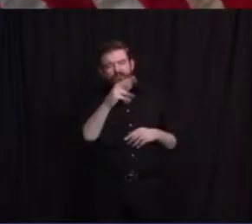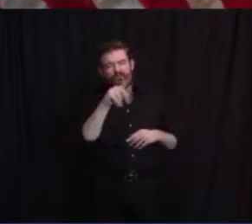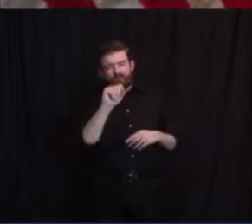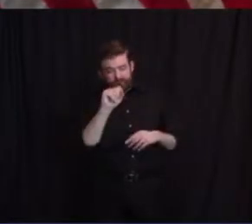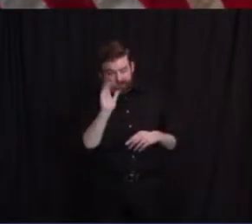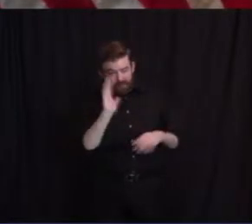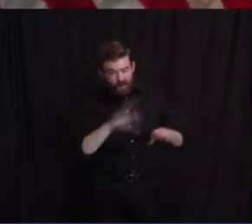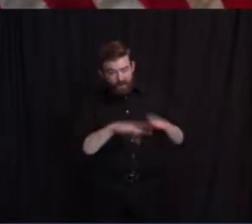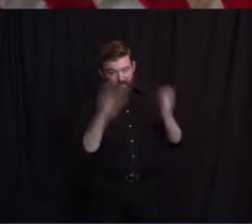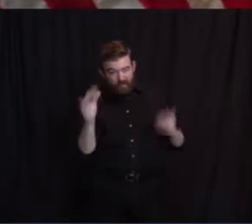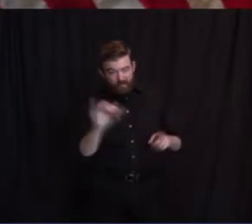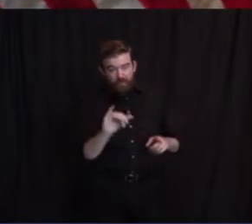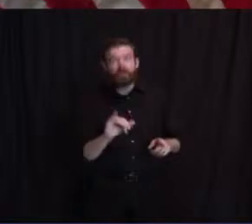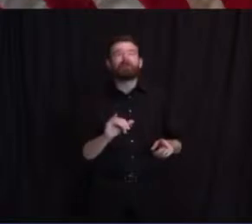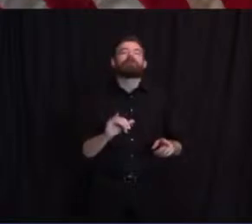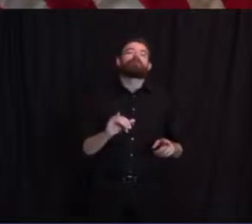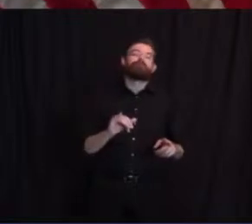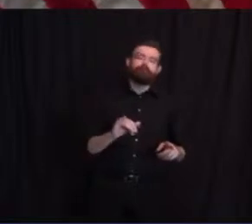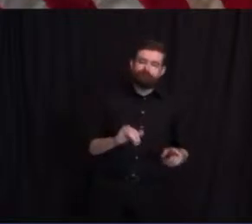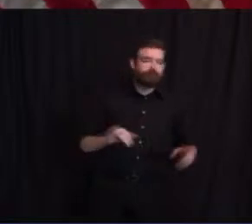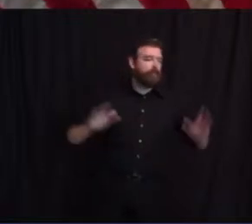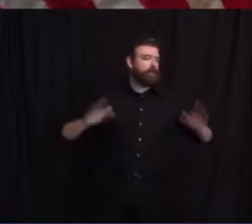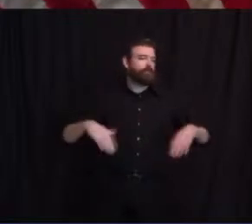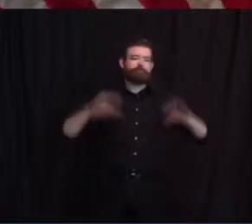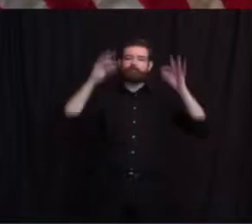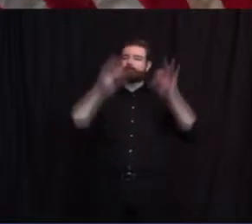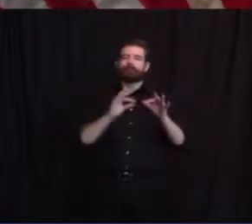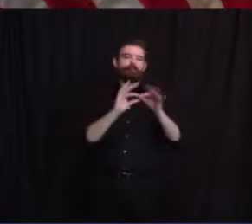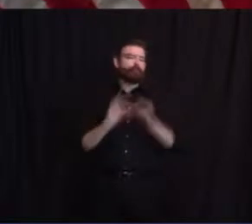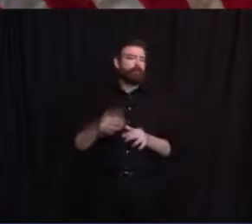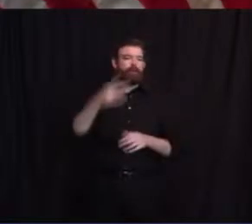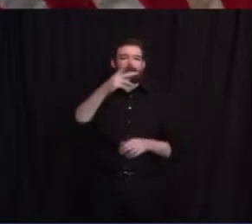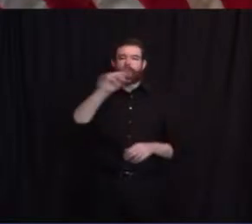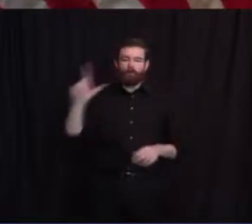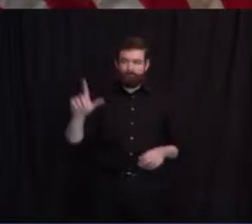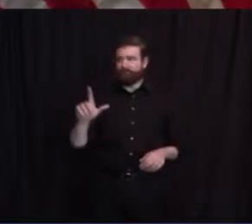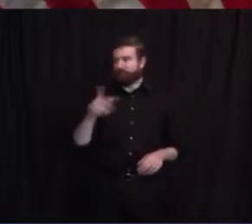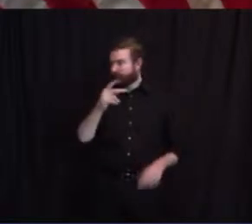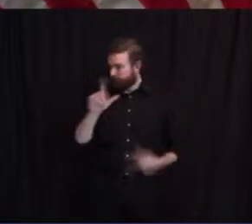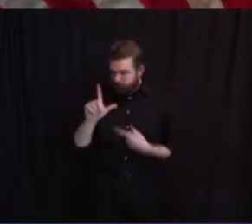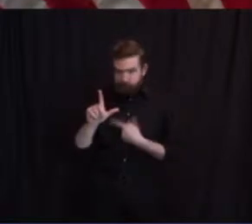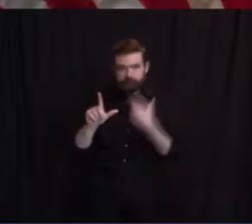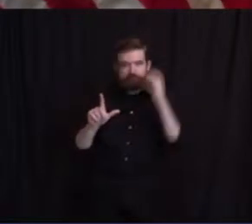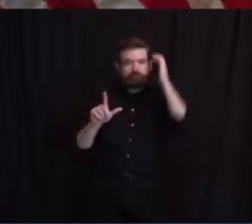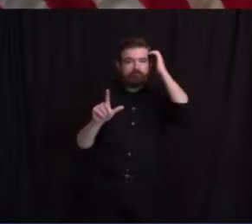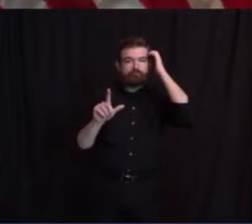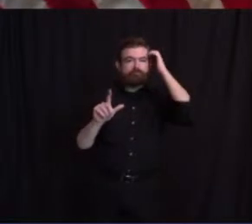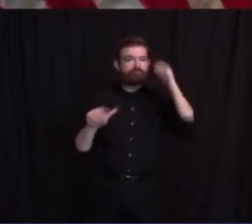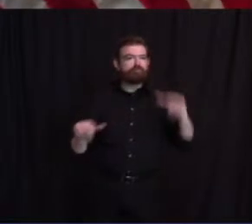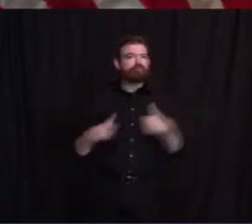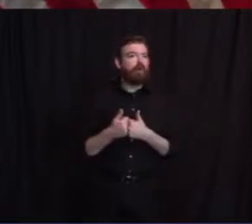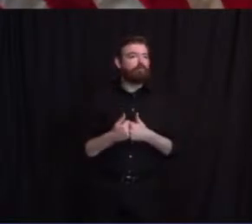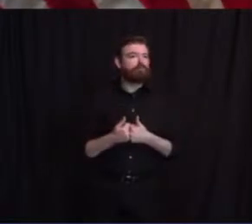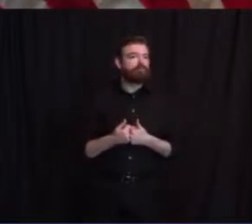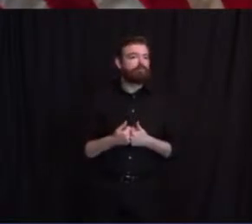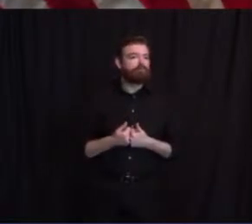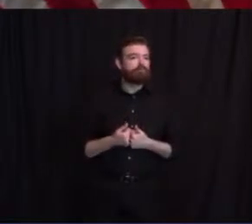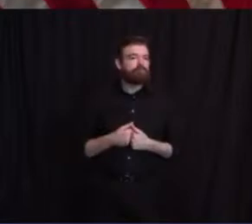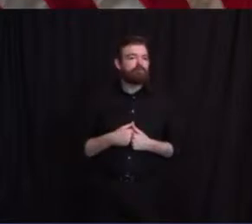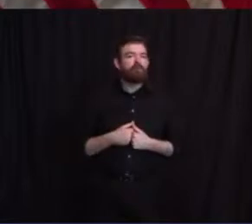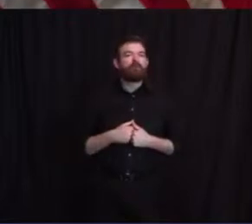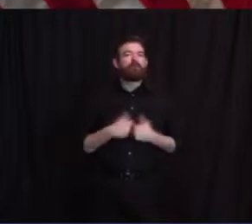Pools are turning out to be more challenging than we thought they were. And again, I want to roll the tape back. When it first came up in terms of pools, it